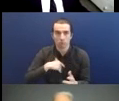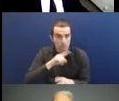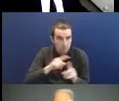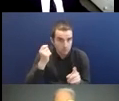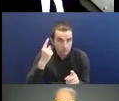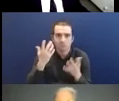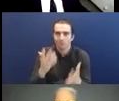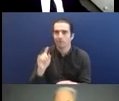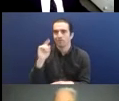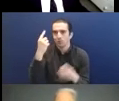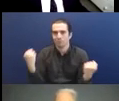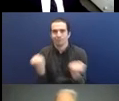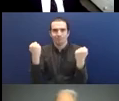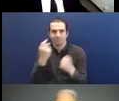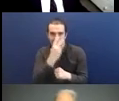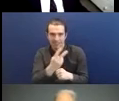is exclusion,